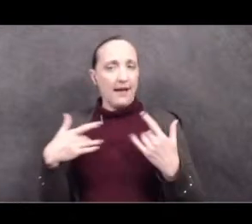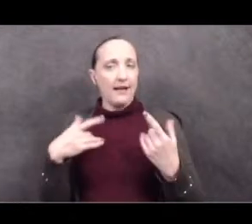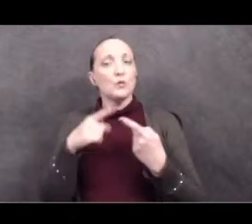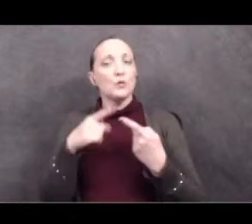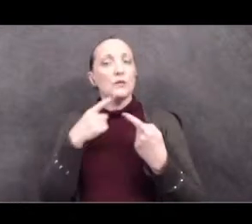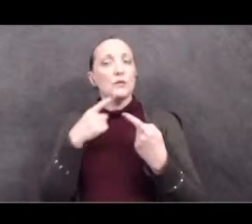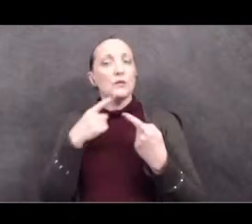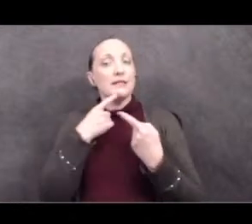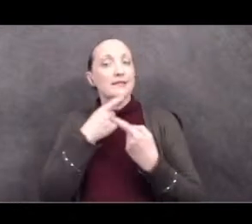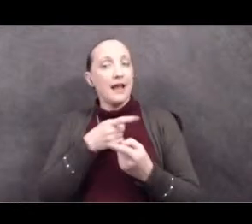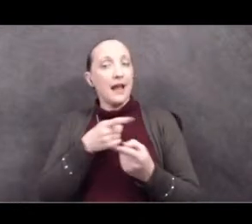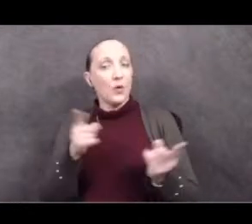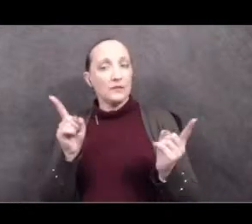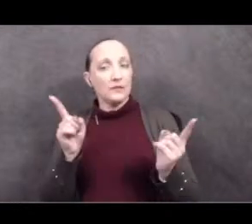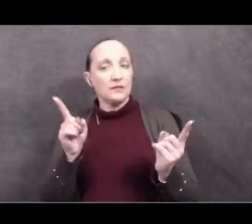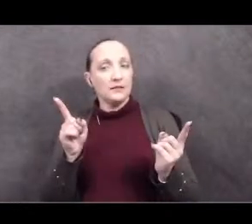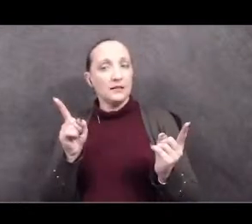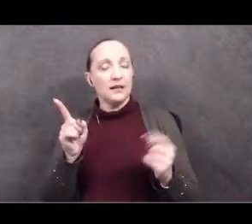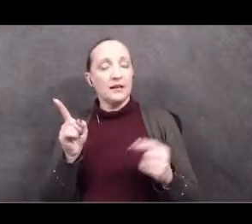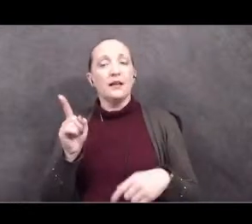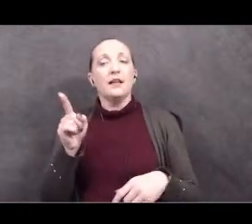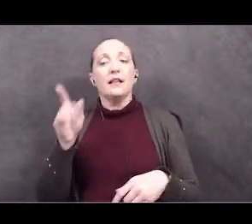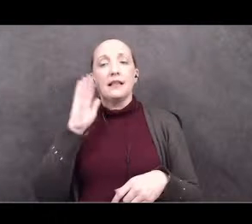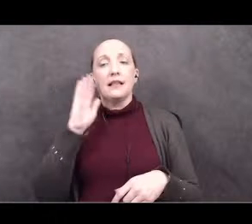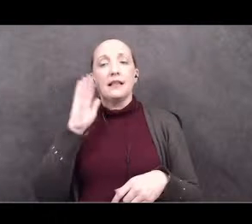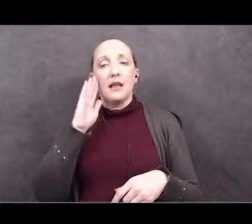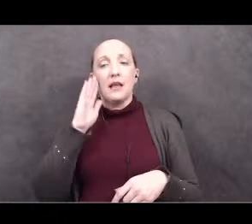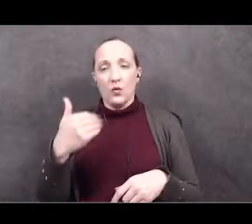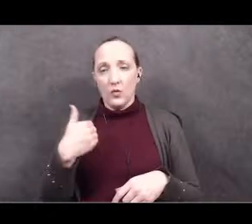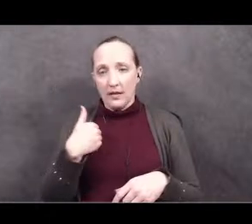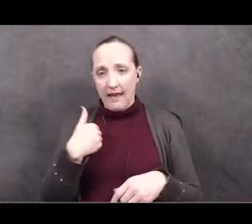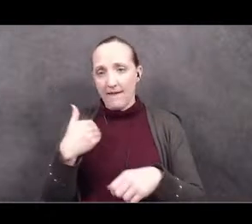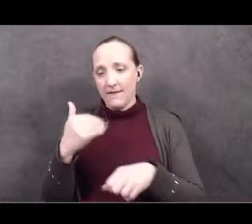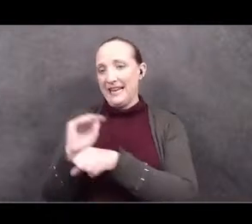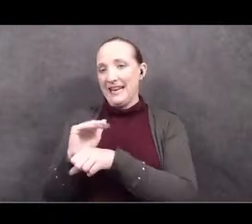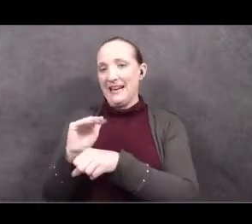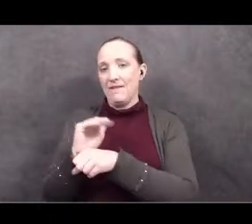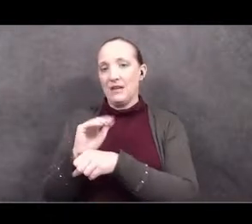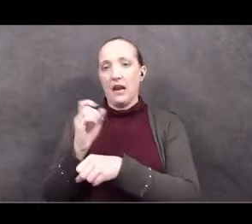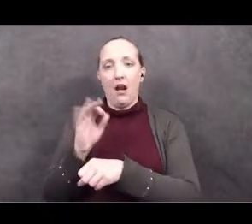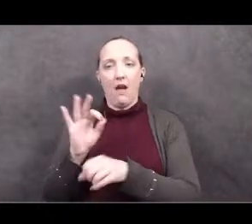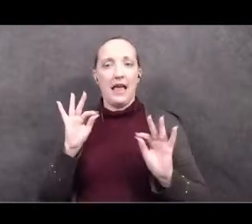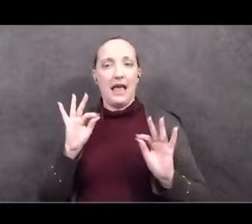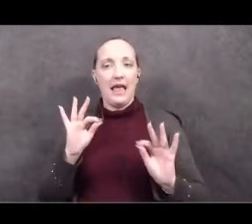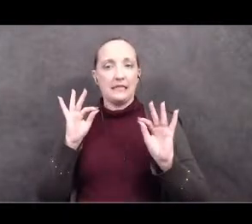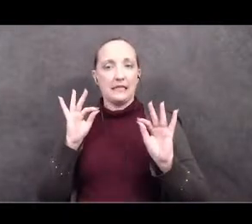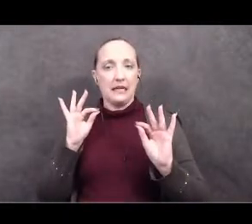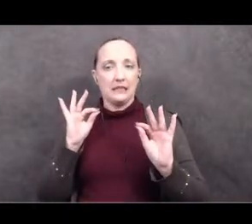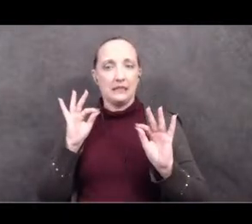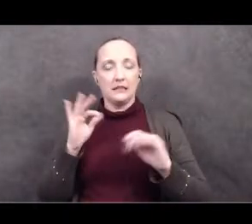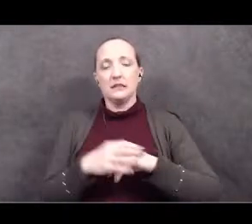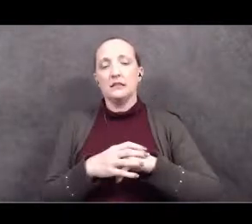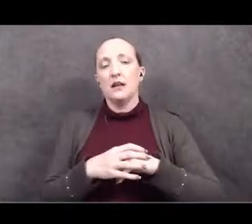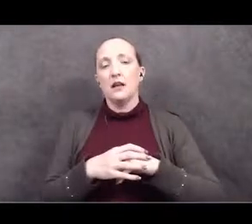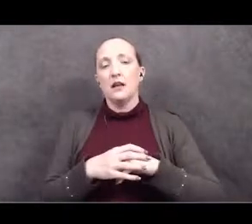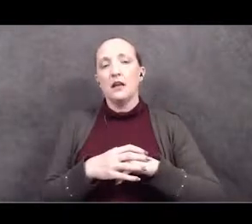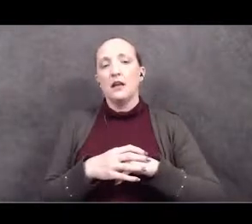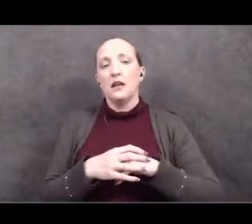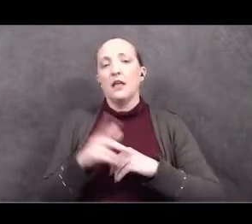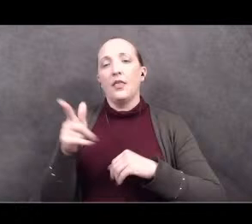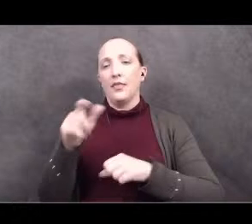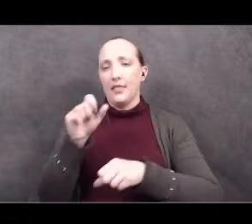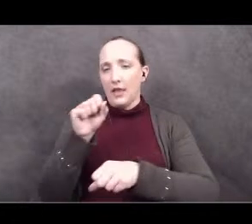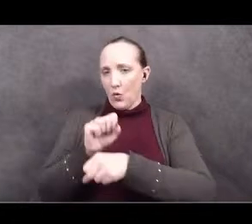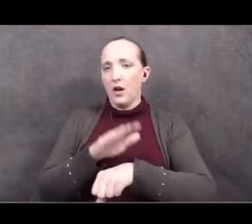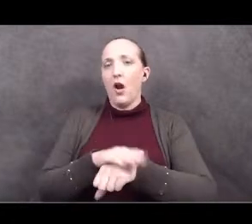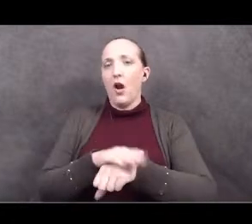will uh be having this uh evening of excellence and uh they're working on all the the